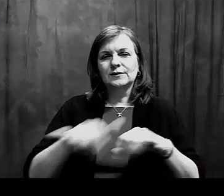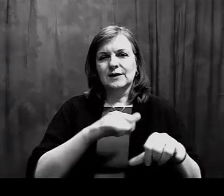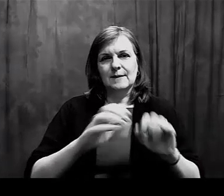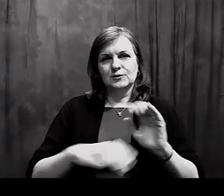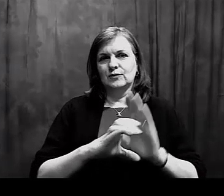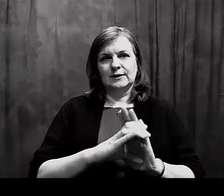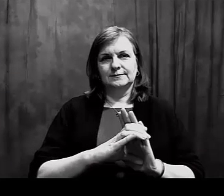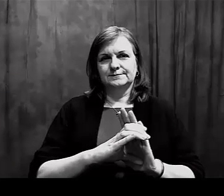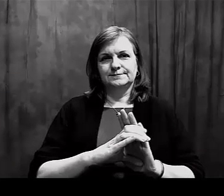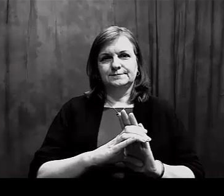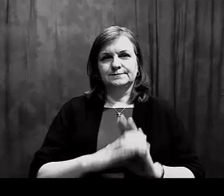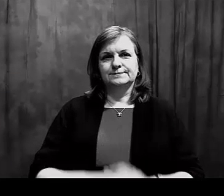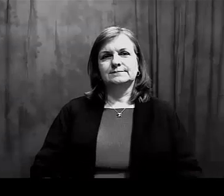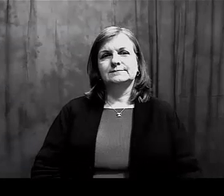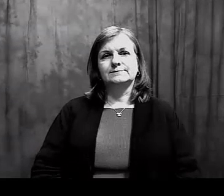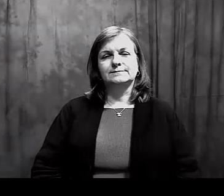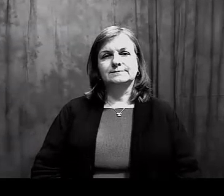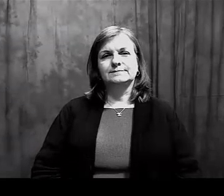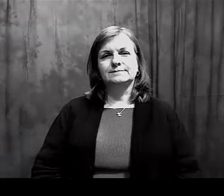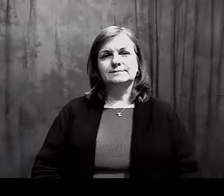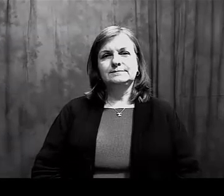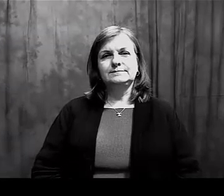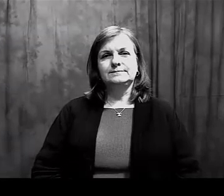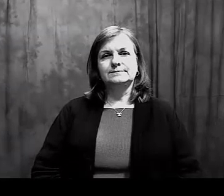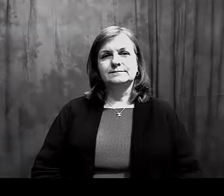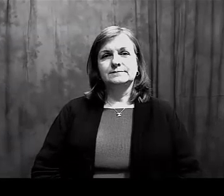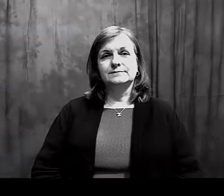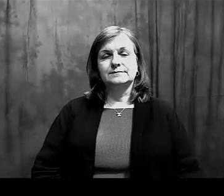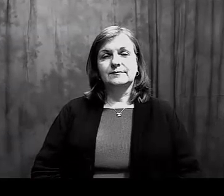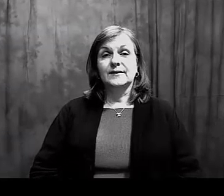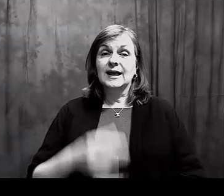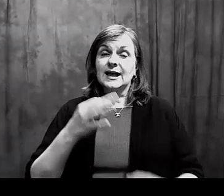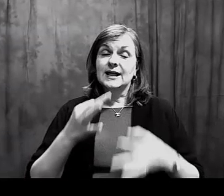does not equal common.